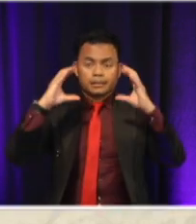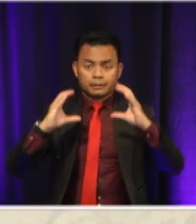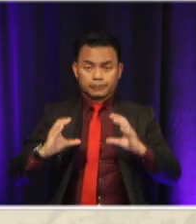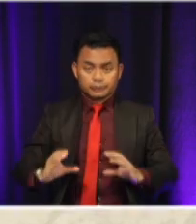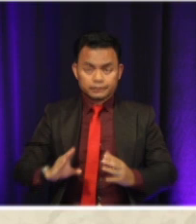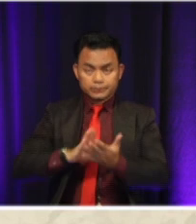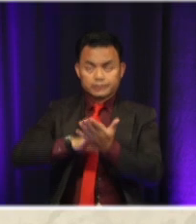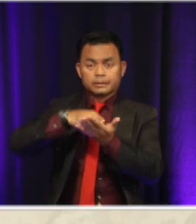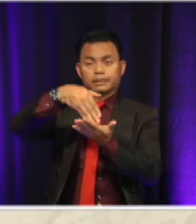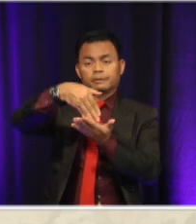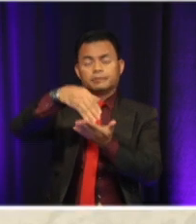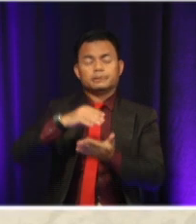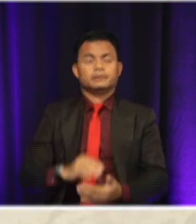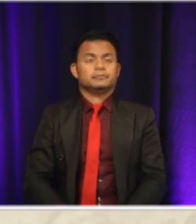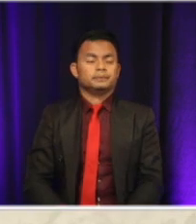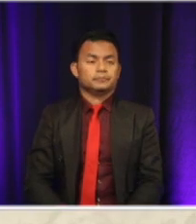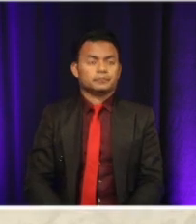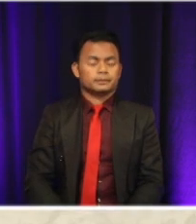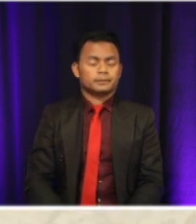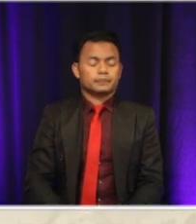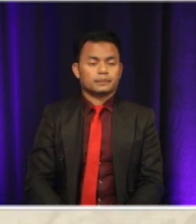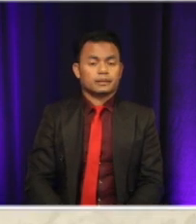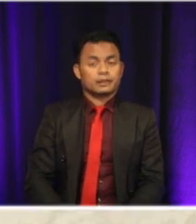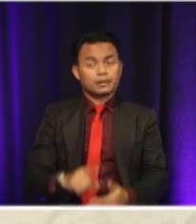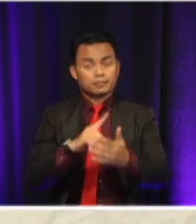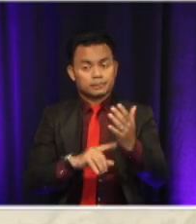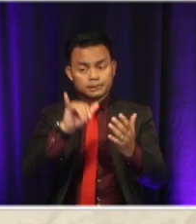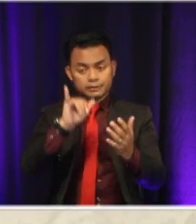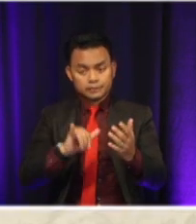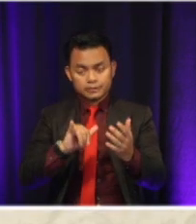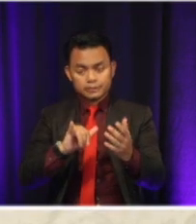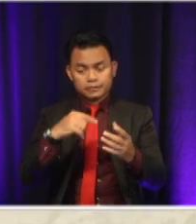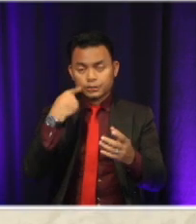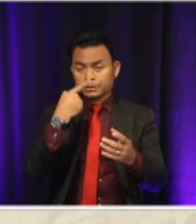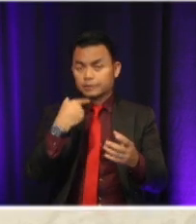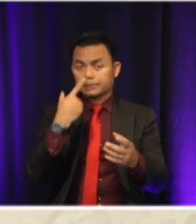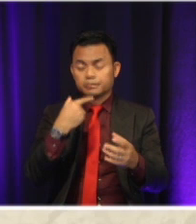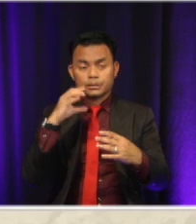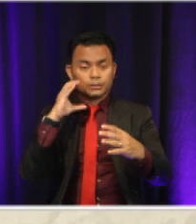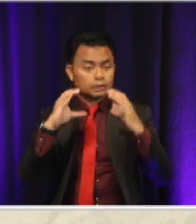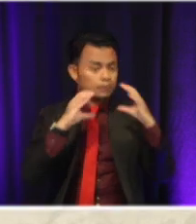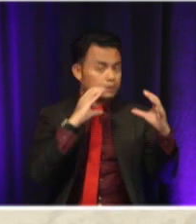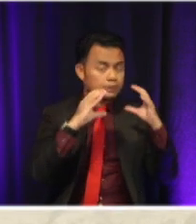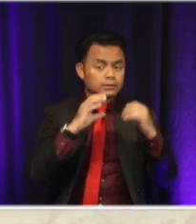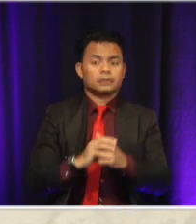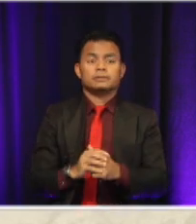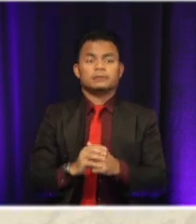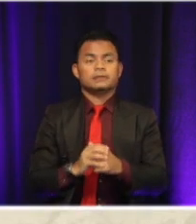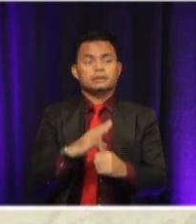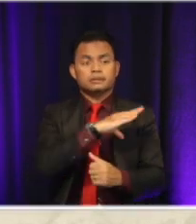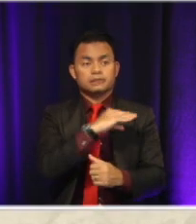does this character feel about that character? And then also use of